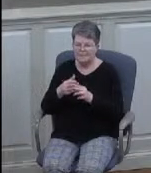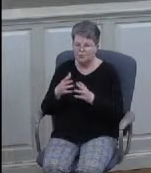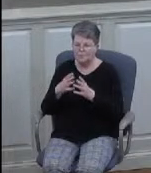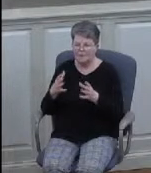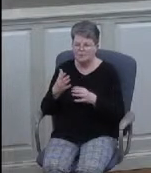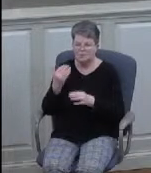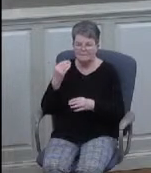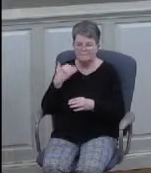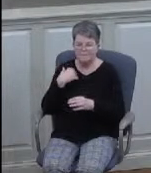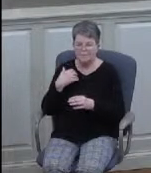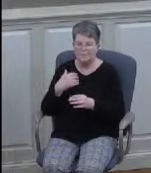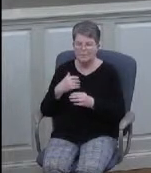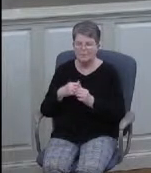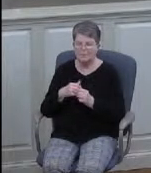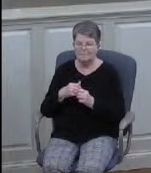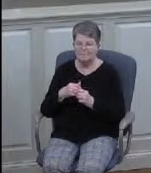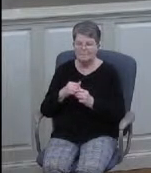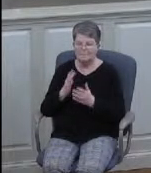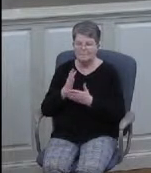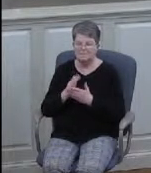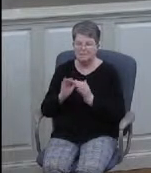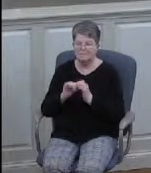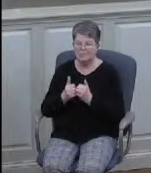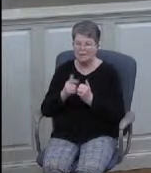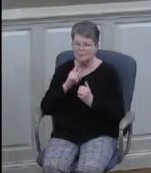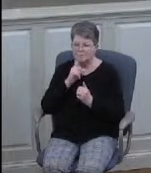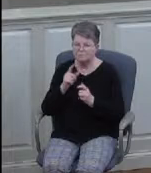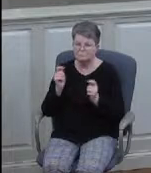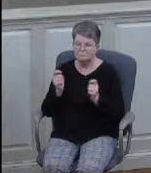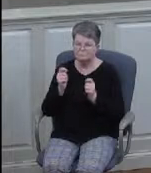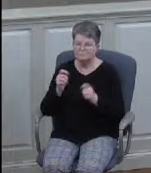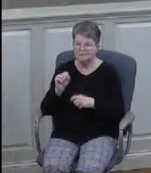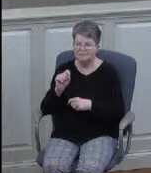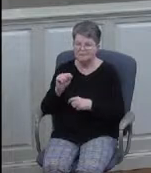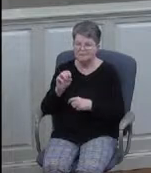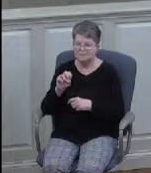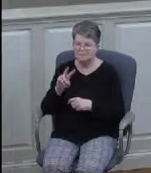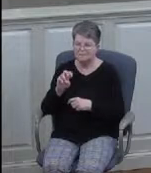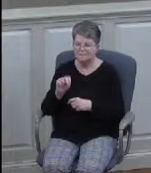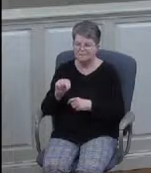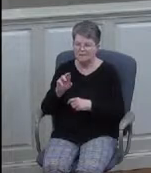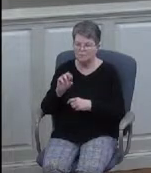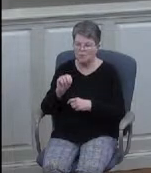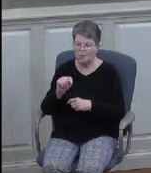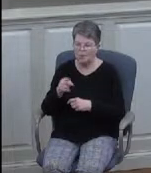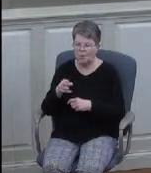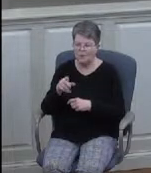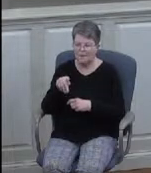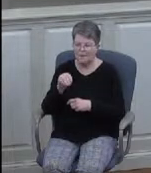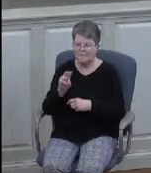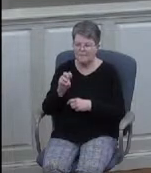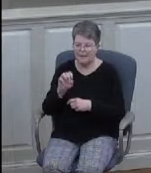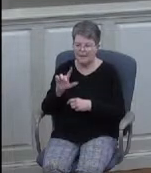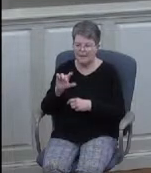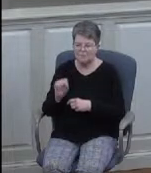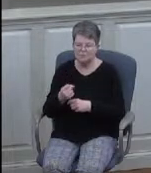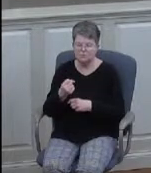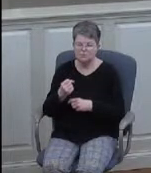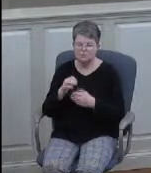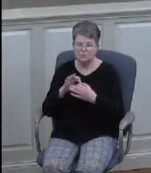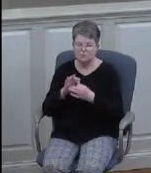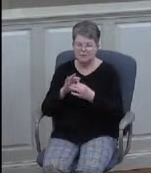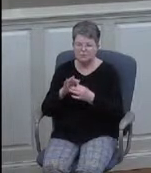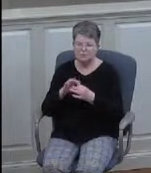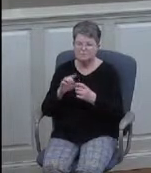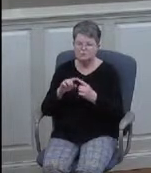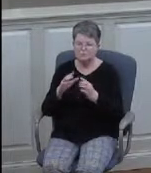to somehow really celebrate Stephen Rolfe Powell's relationship to the city and to Center, and to maybe